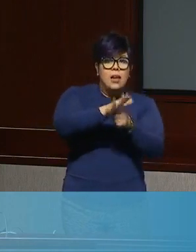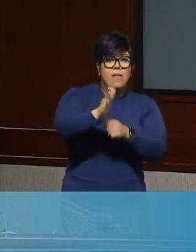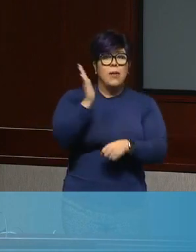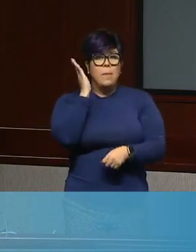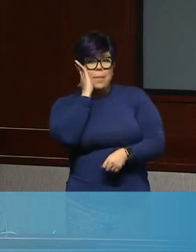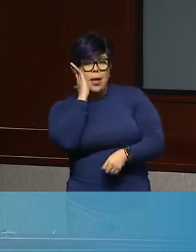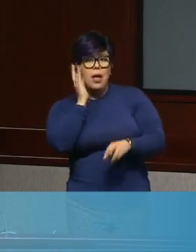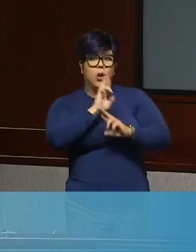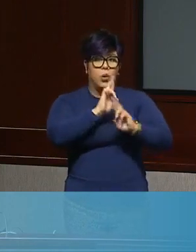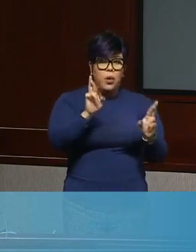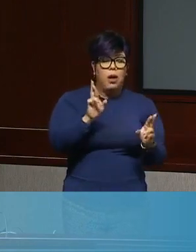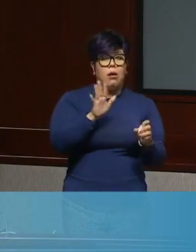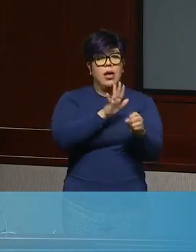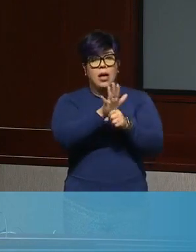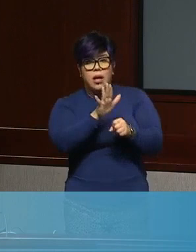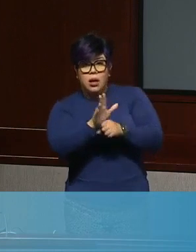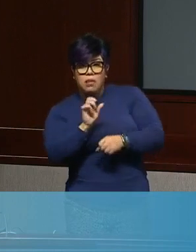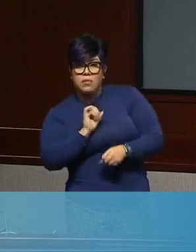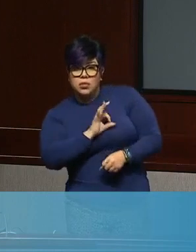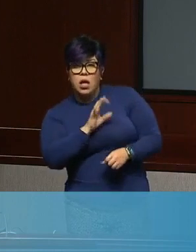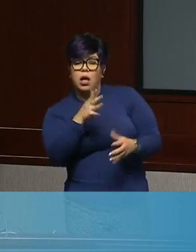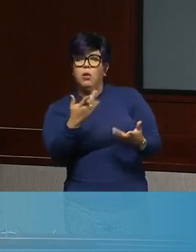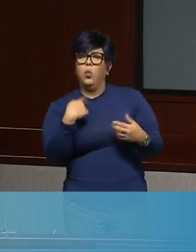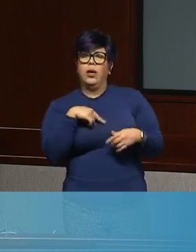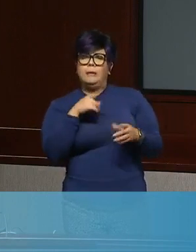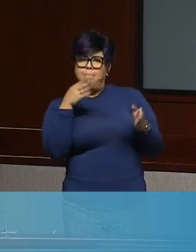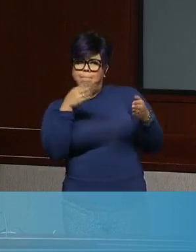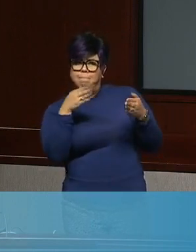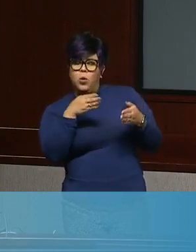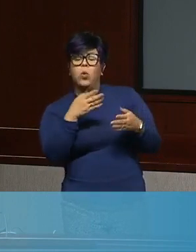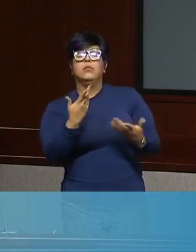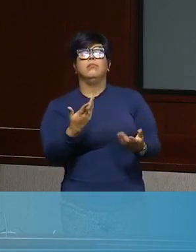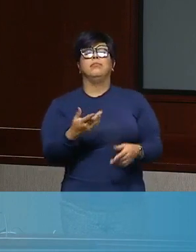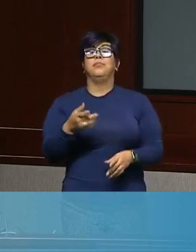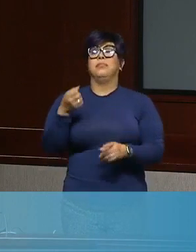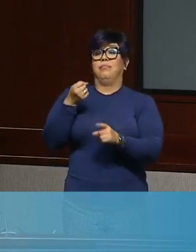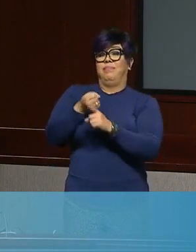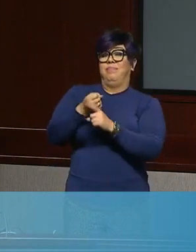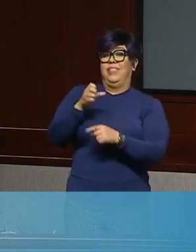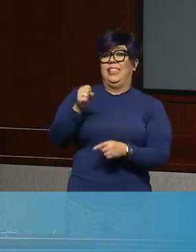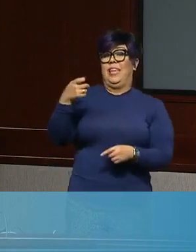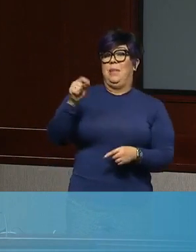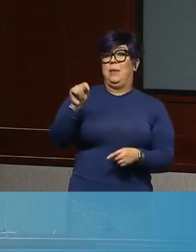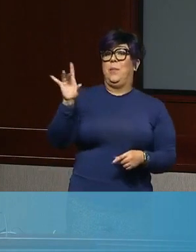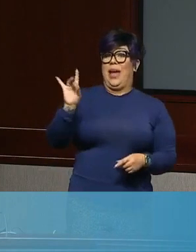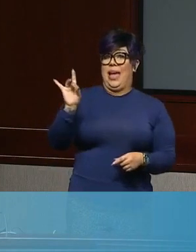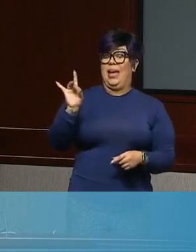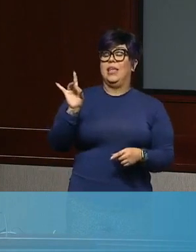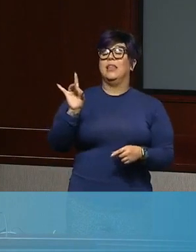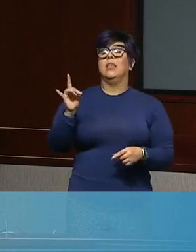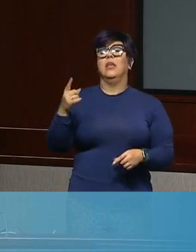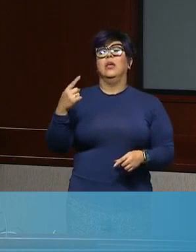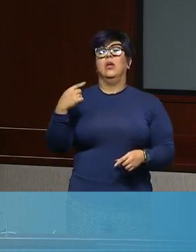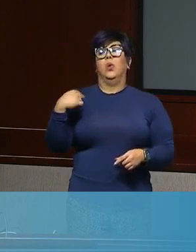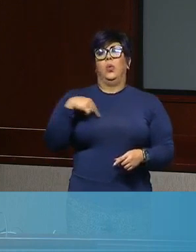beds. As of September 8th, countywide, we